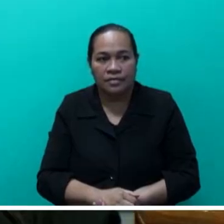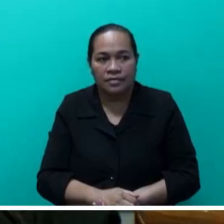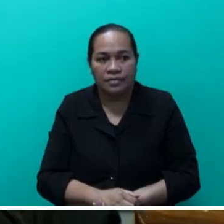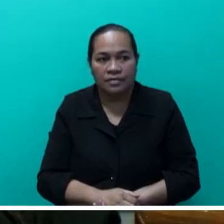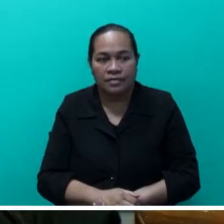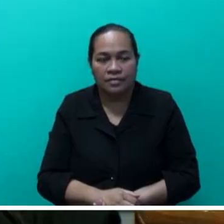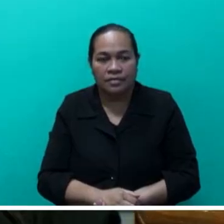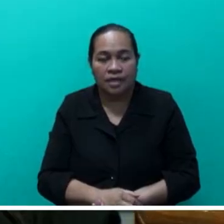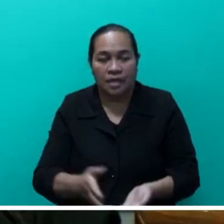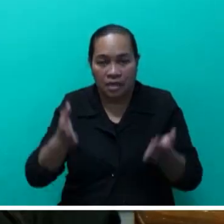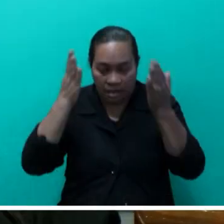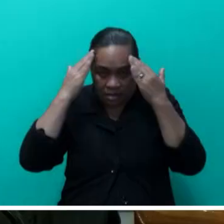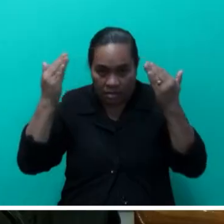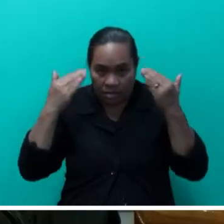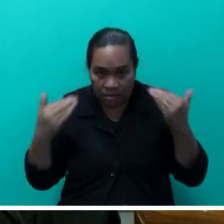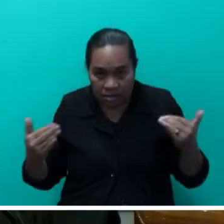Mr. Speaker, sir,